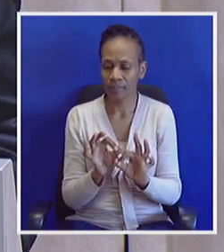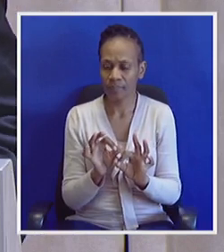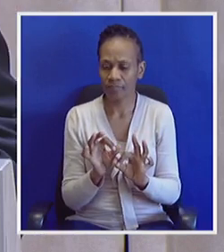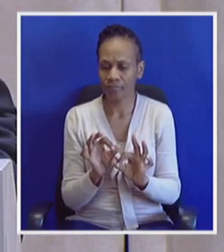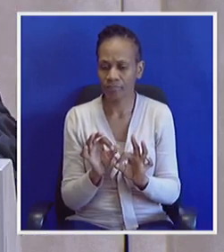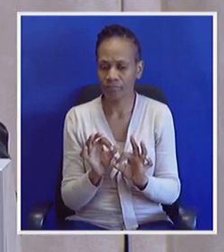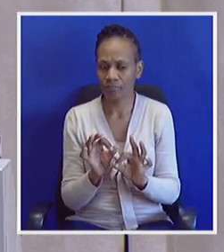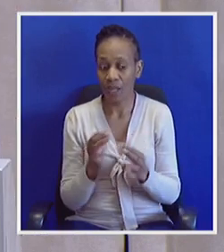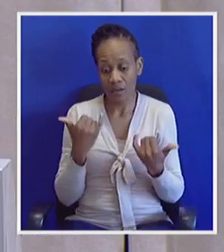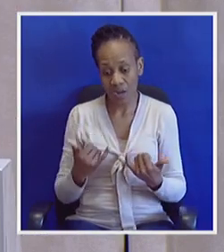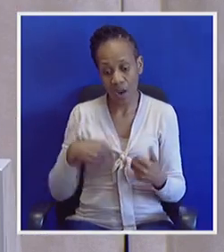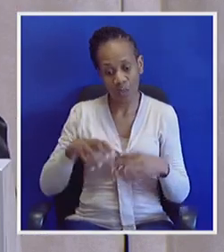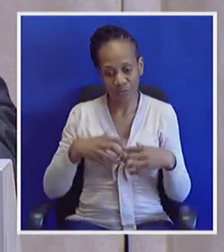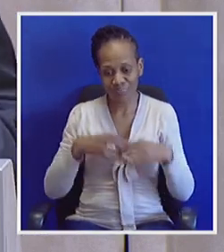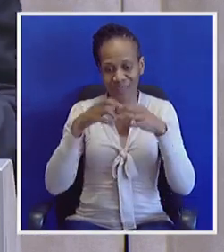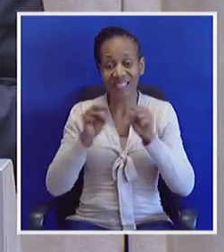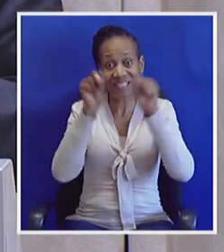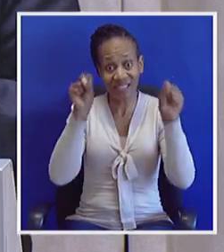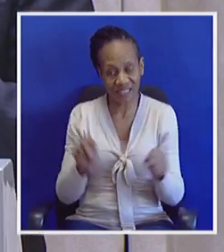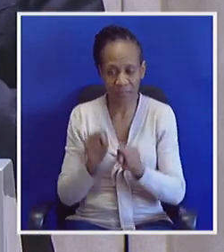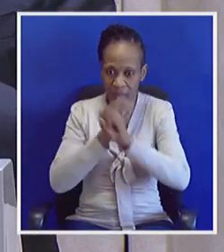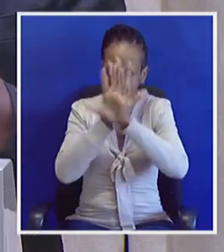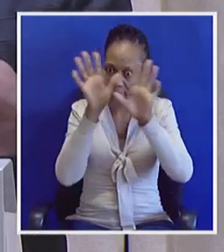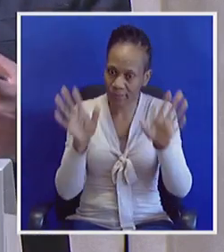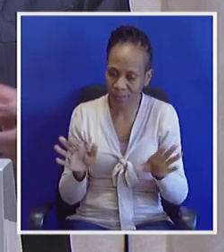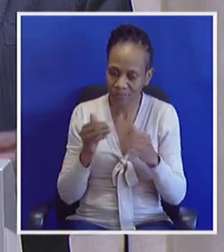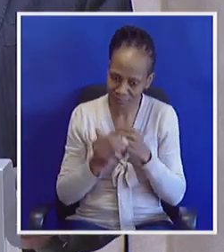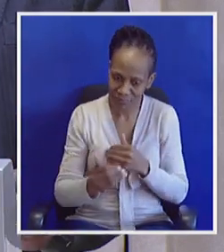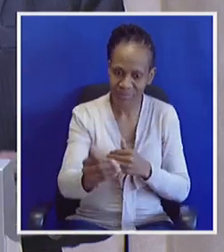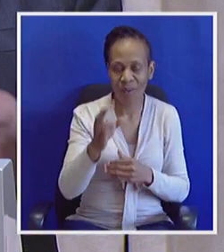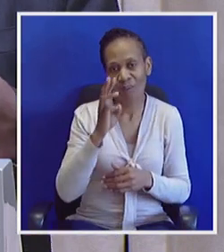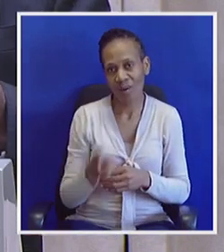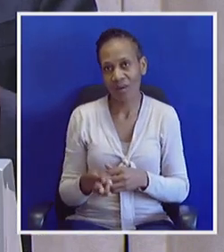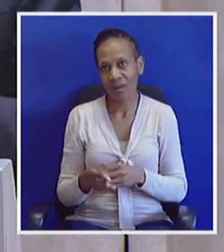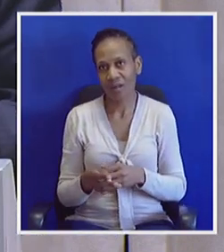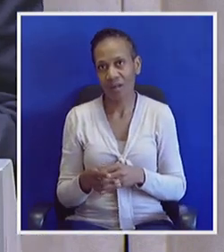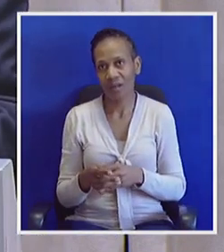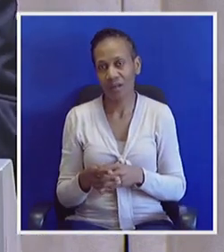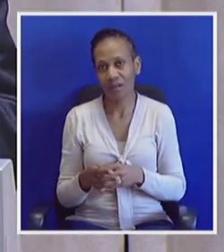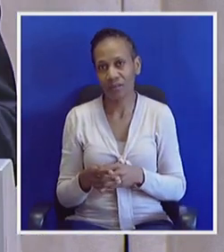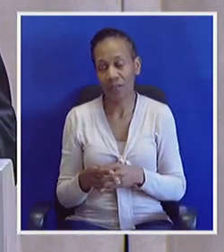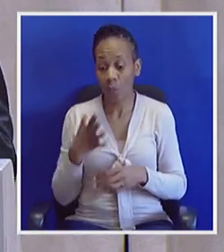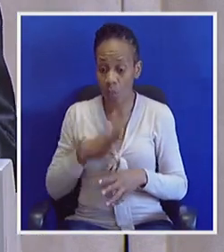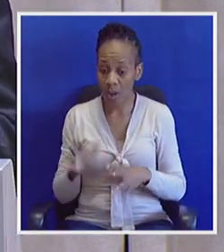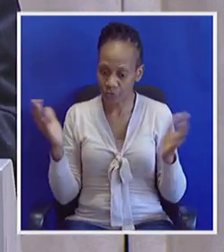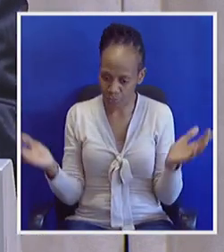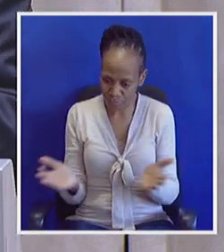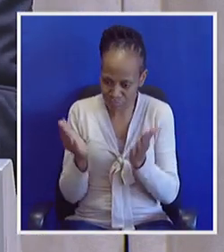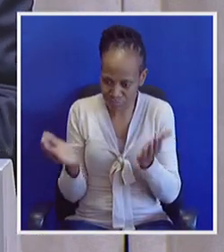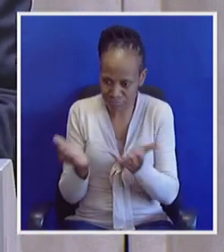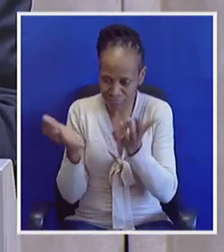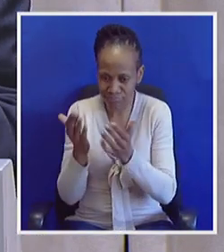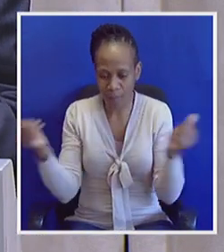up the system much more clearly. And this is being done through encouraging collaboration